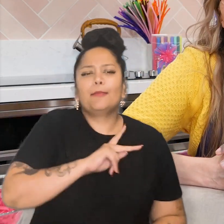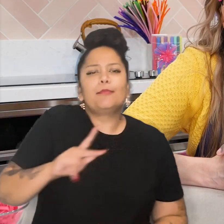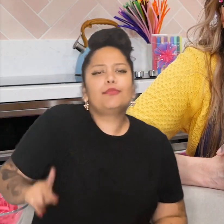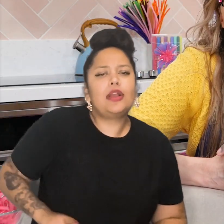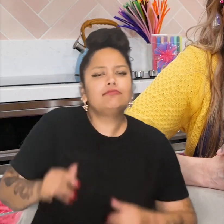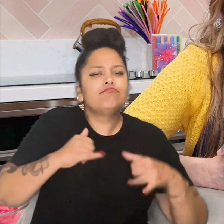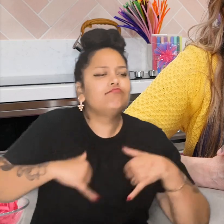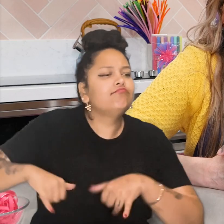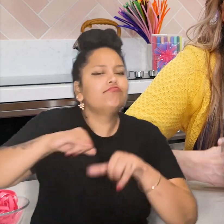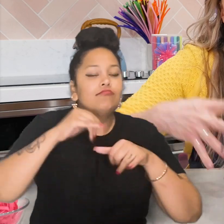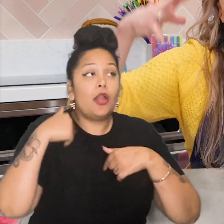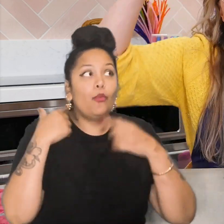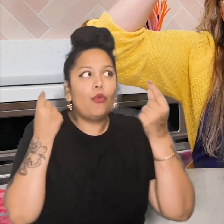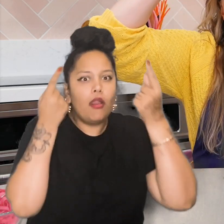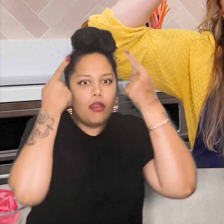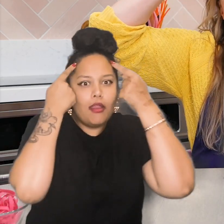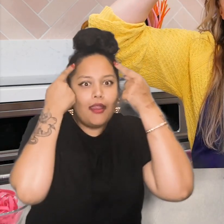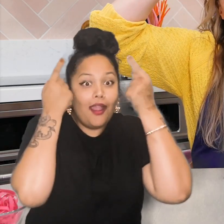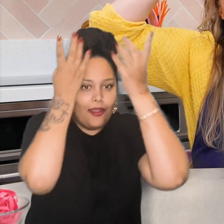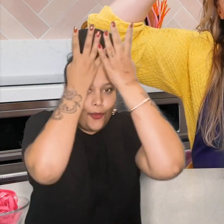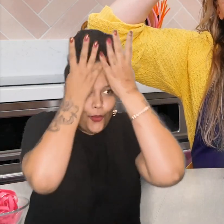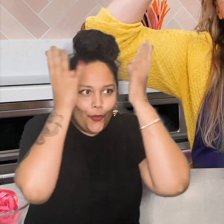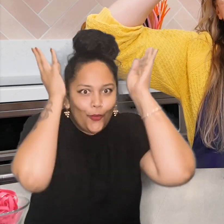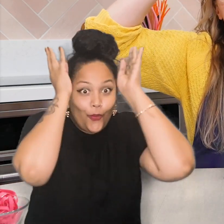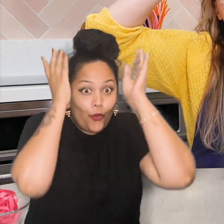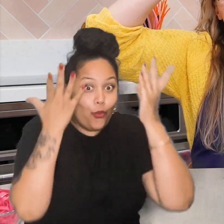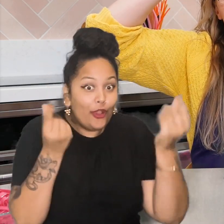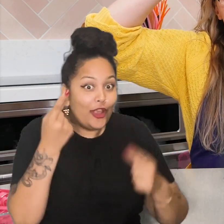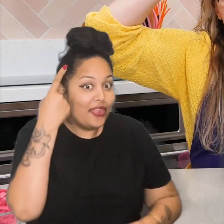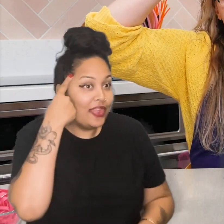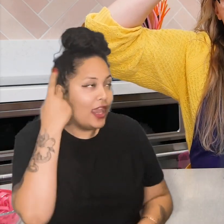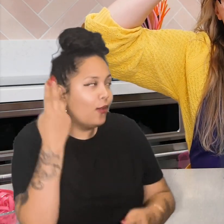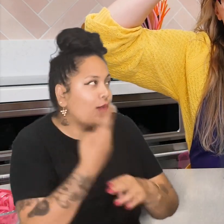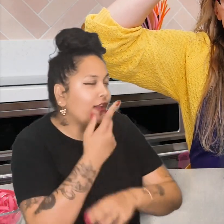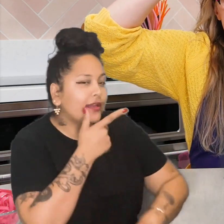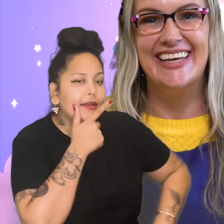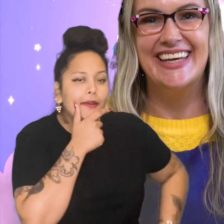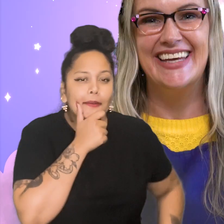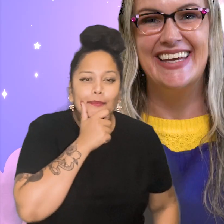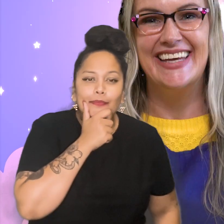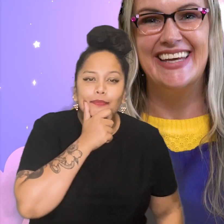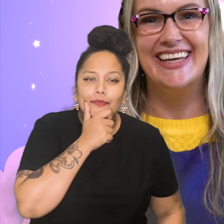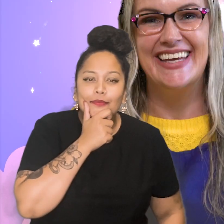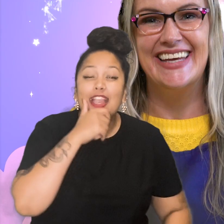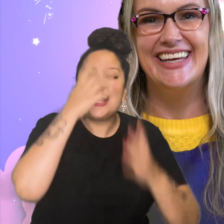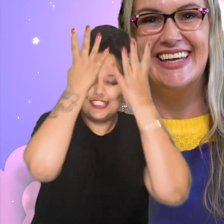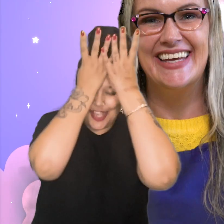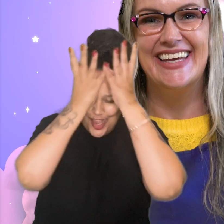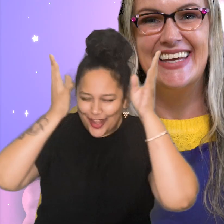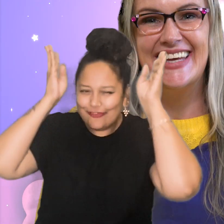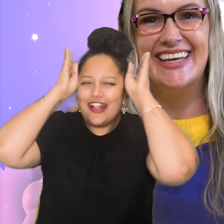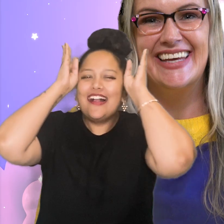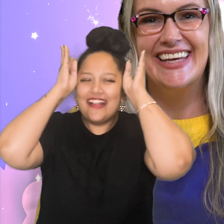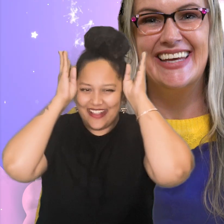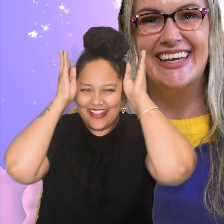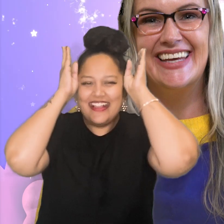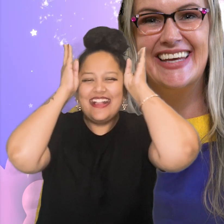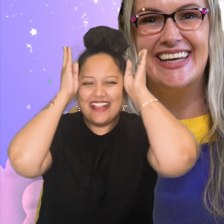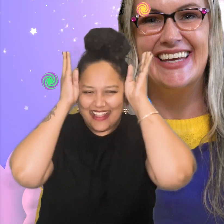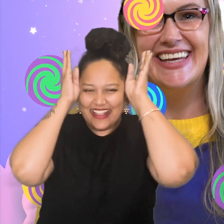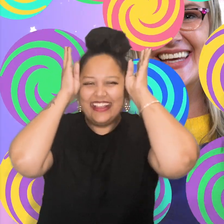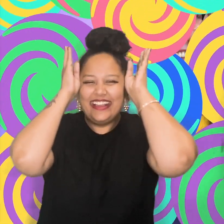that all princesses have on their heads. What do you think they wear on their heads? Tiara.